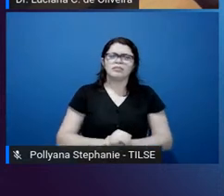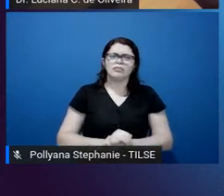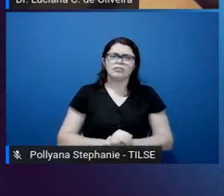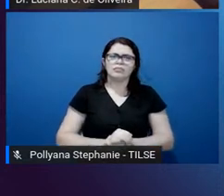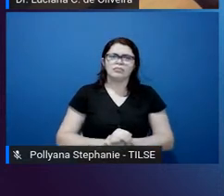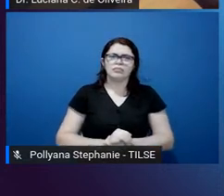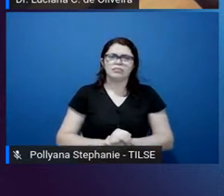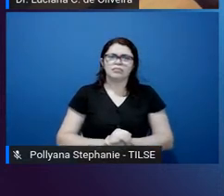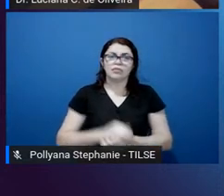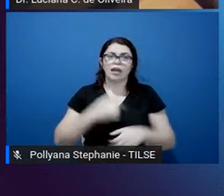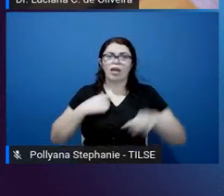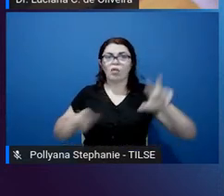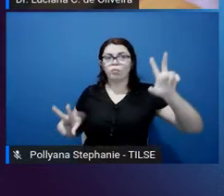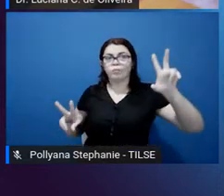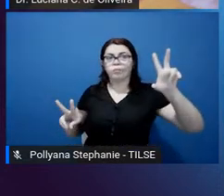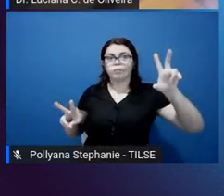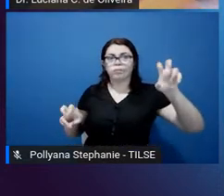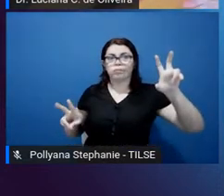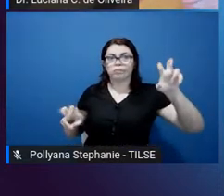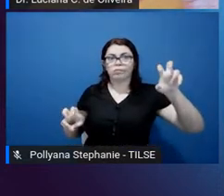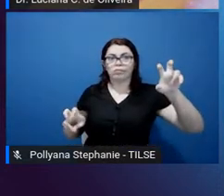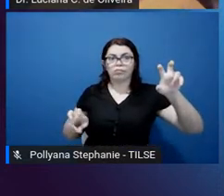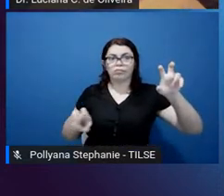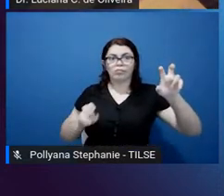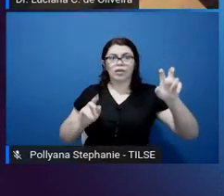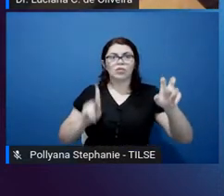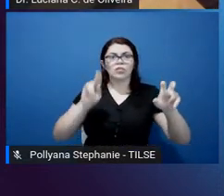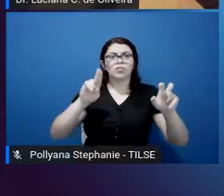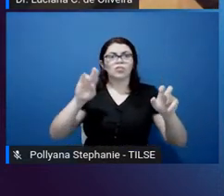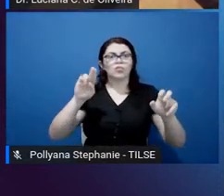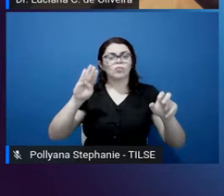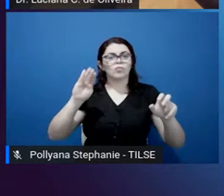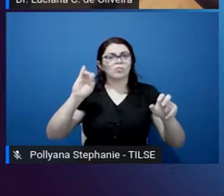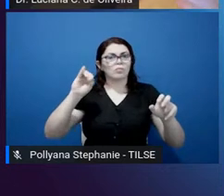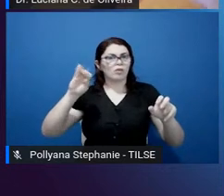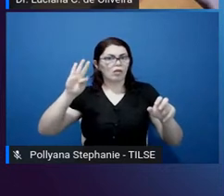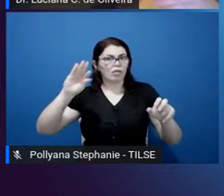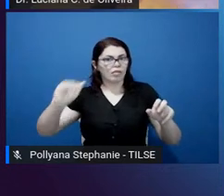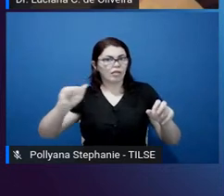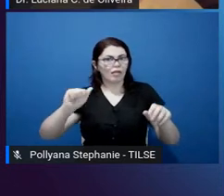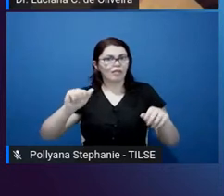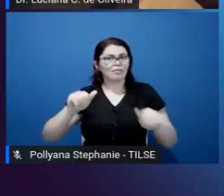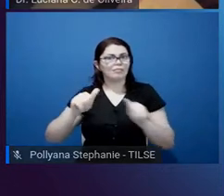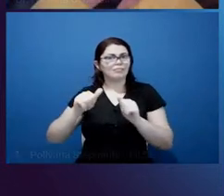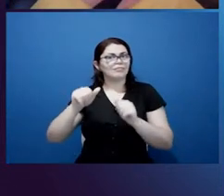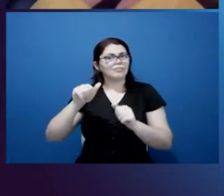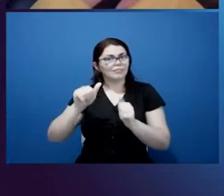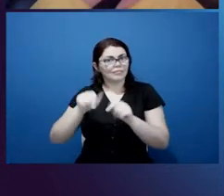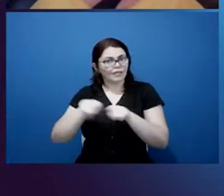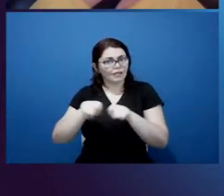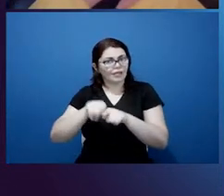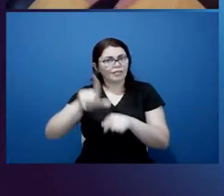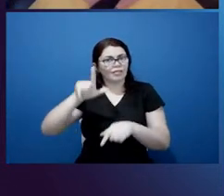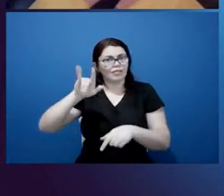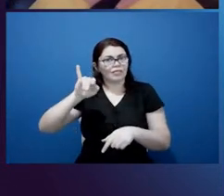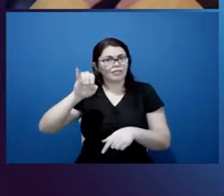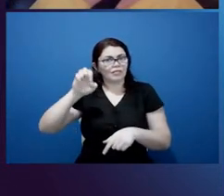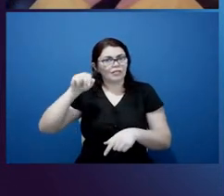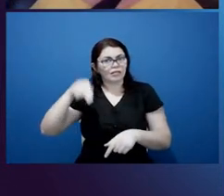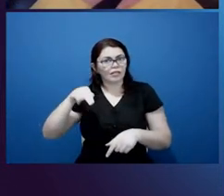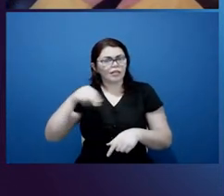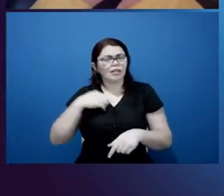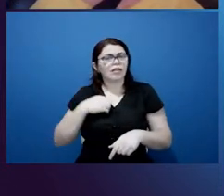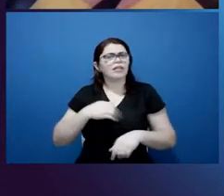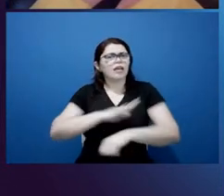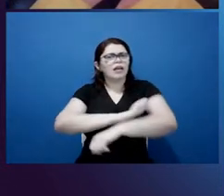and I'm quoting here Kubota and Lin, who said, quote, racism can be viewed as